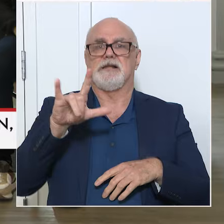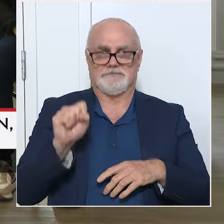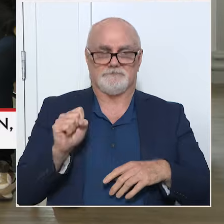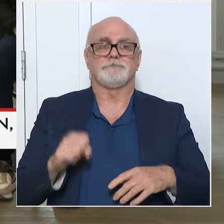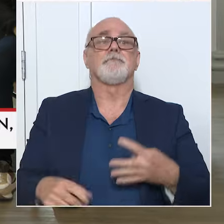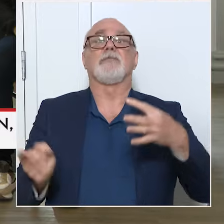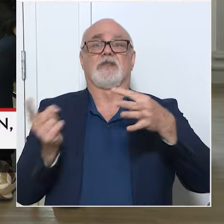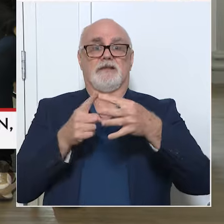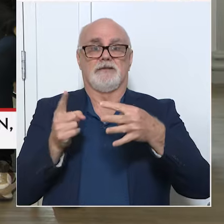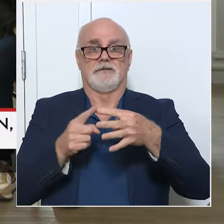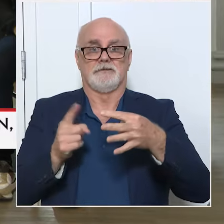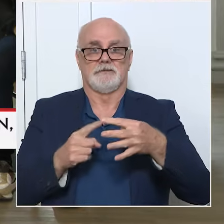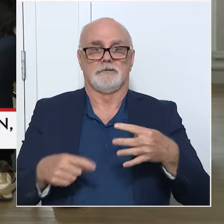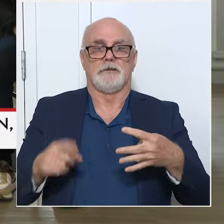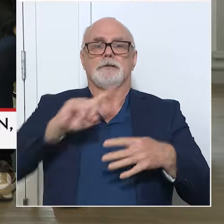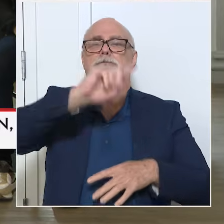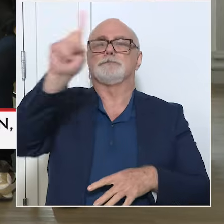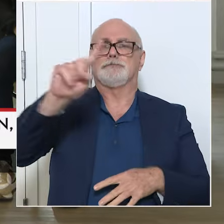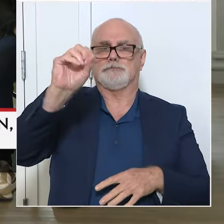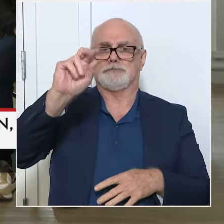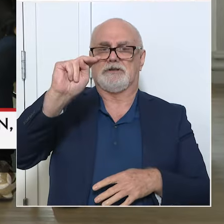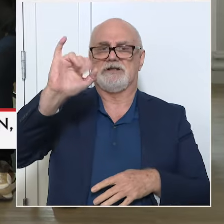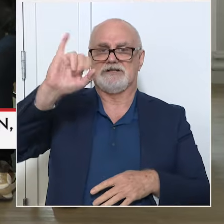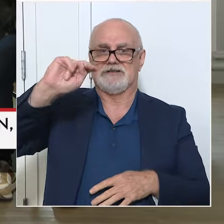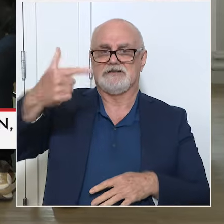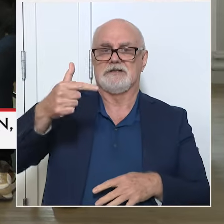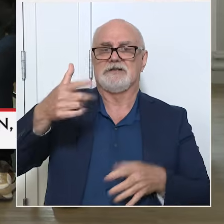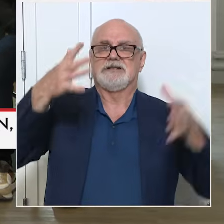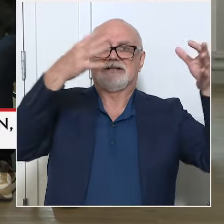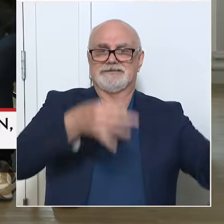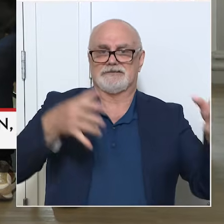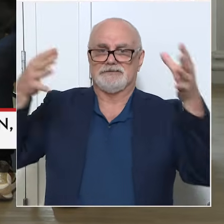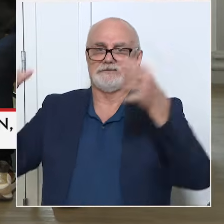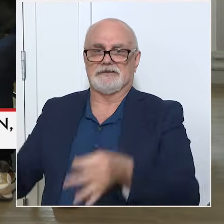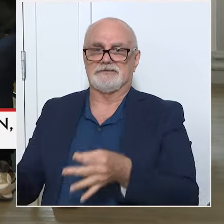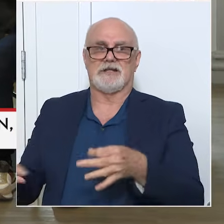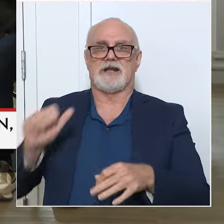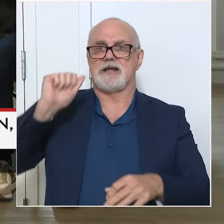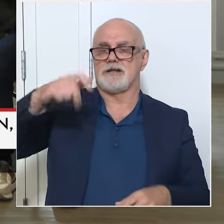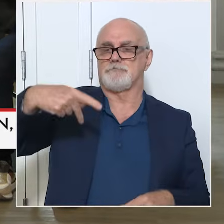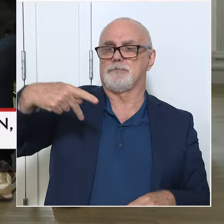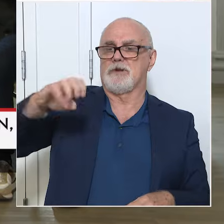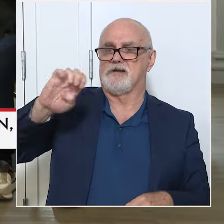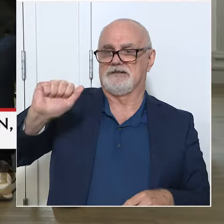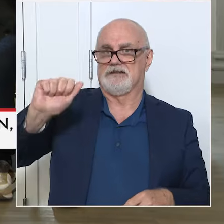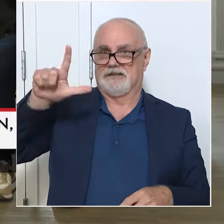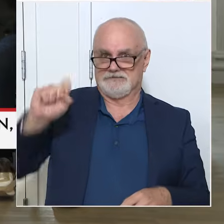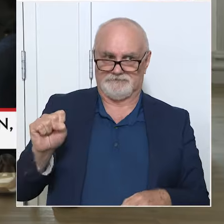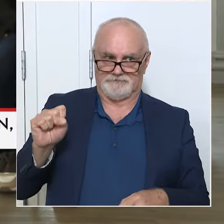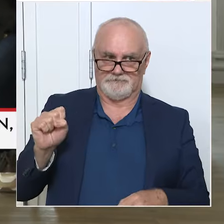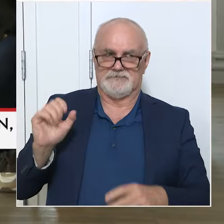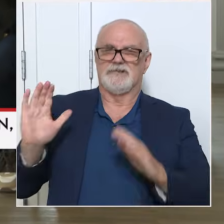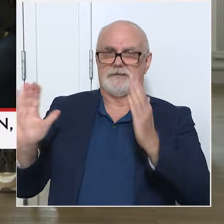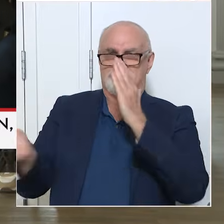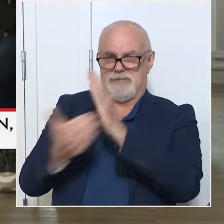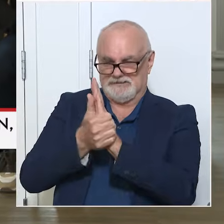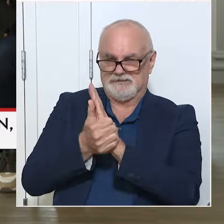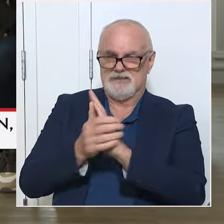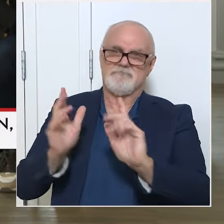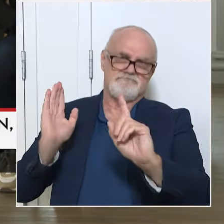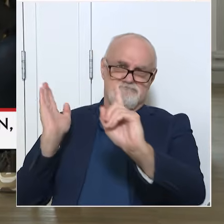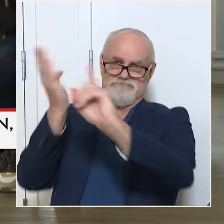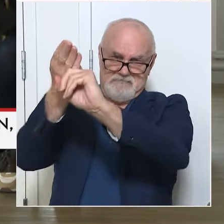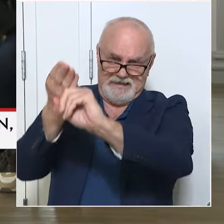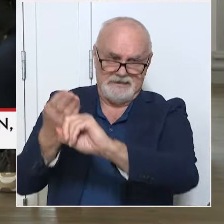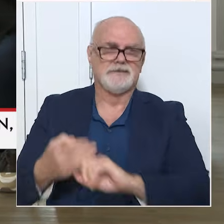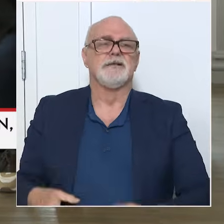Zoning Decision Appeals Amendment, which will reduce appeals and delays in